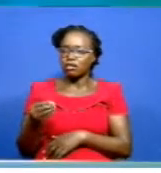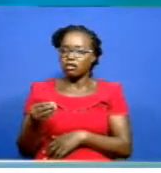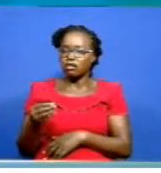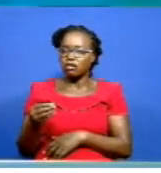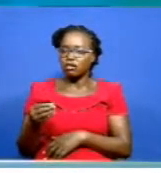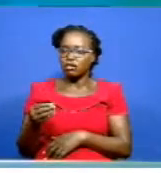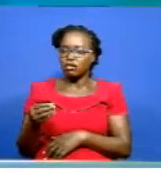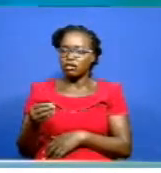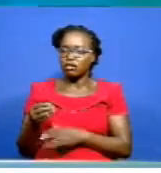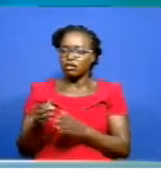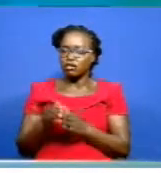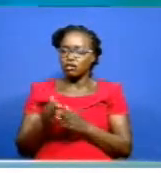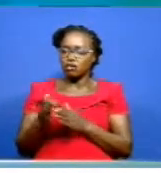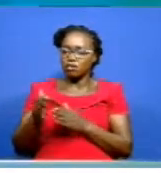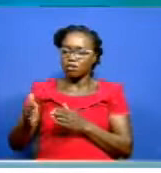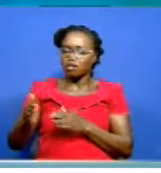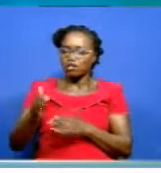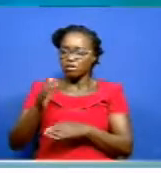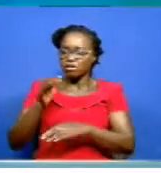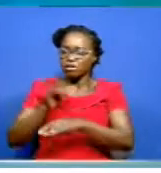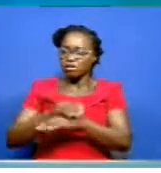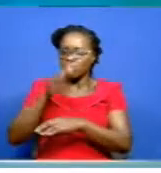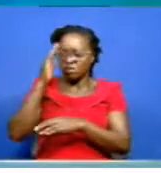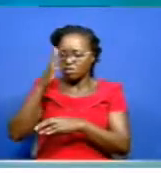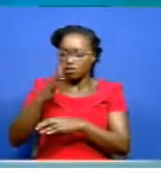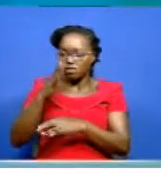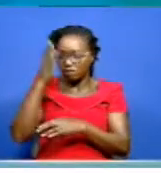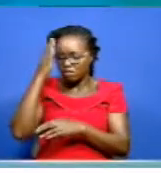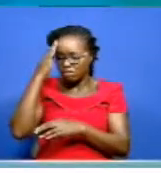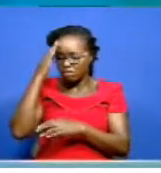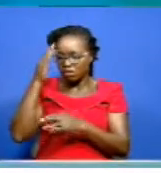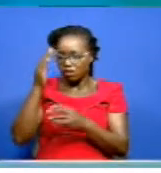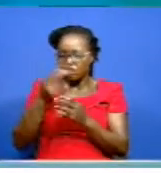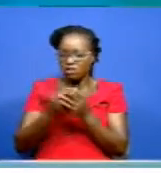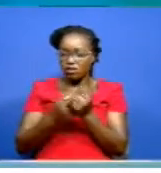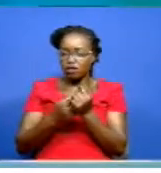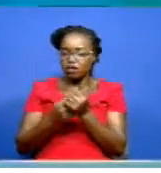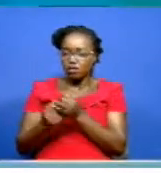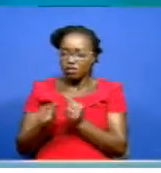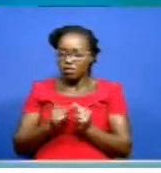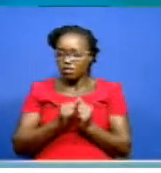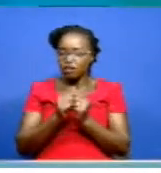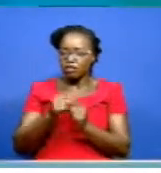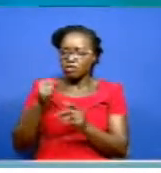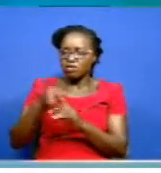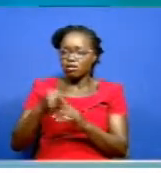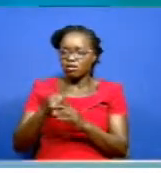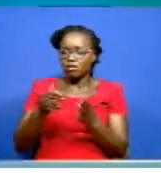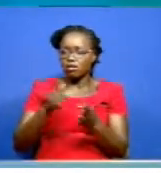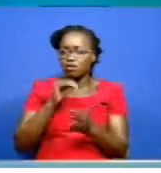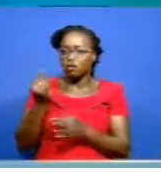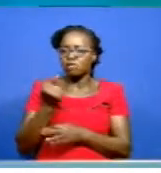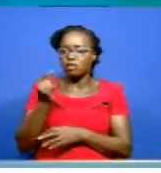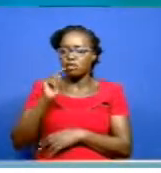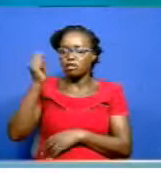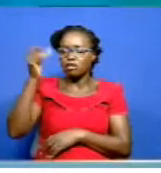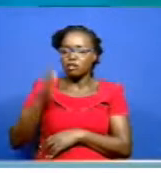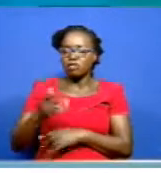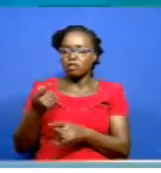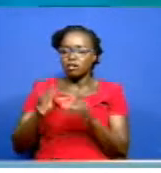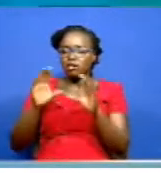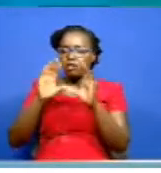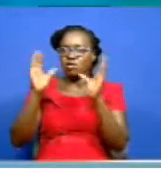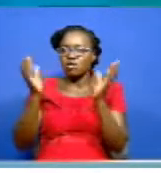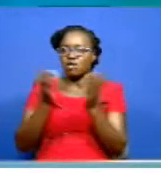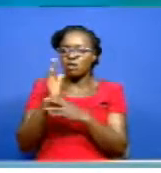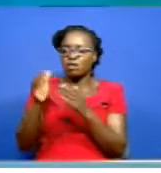an extension of goodwill that, you know, that we're partnering together in this fight. You know, it's not only a Kenyan fight, it's a global fight.